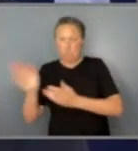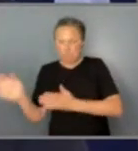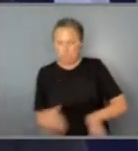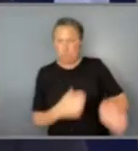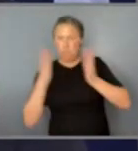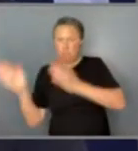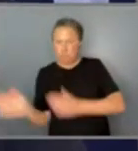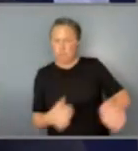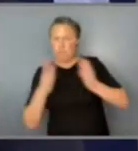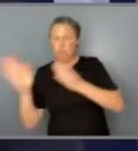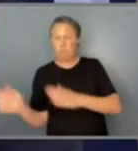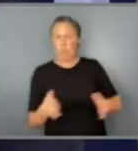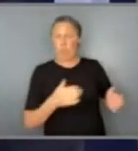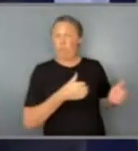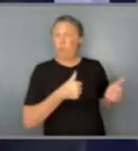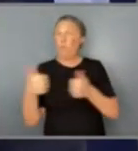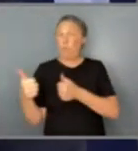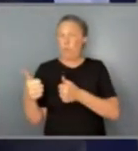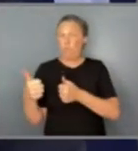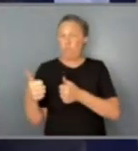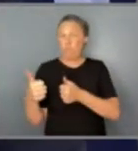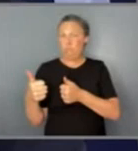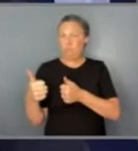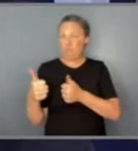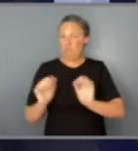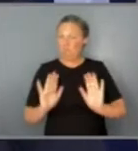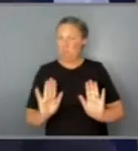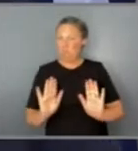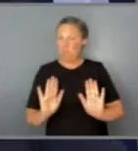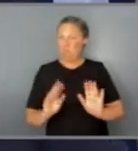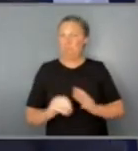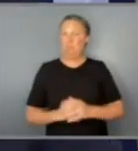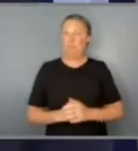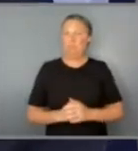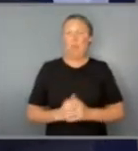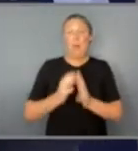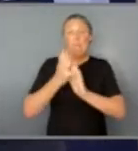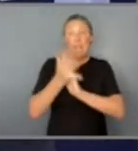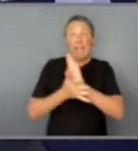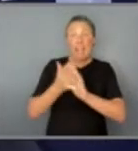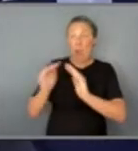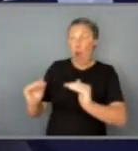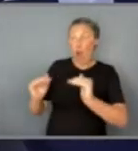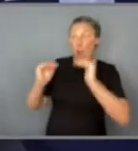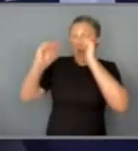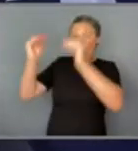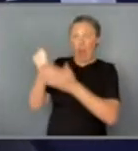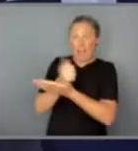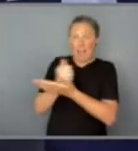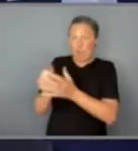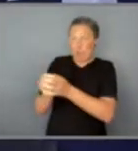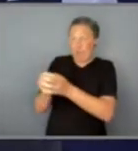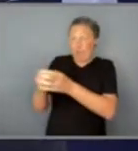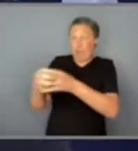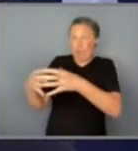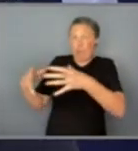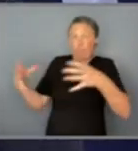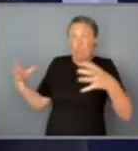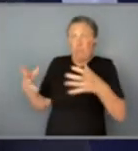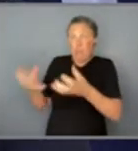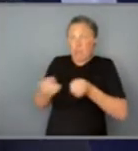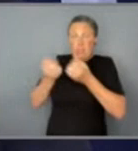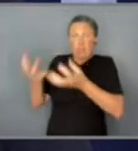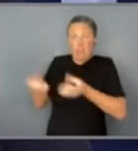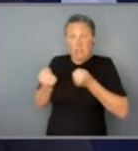presenting. So despite those rising cases, hospitals and health systems remain